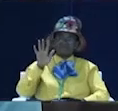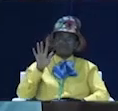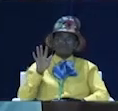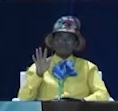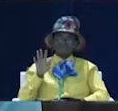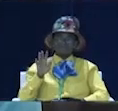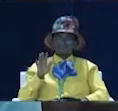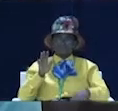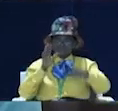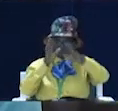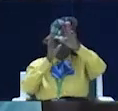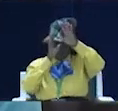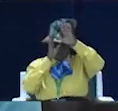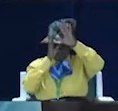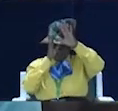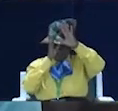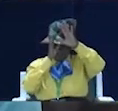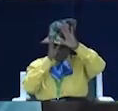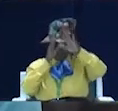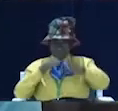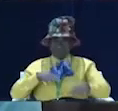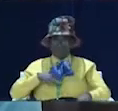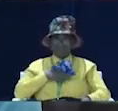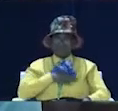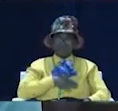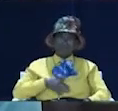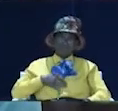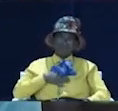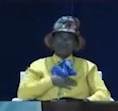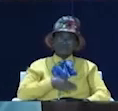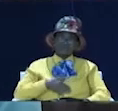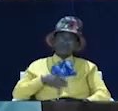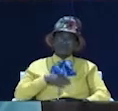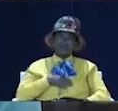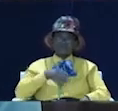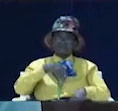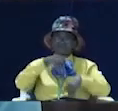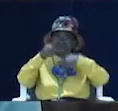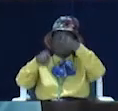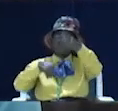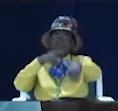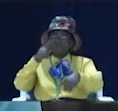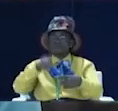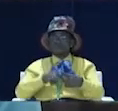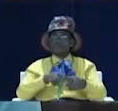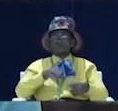five. Father, please go to my earthly source.